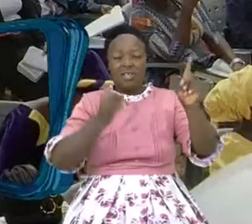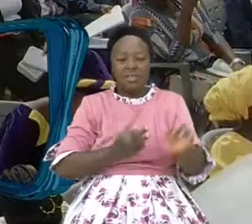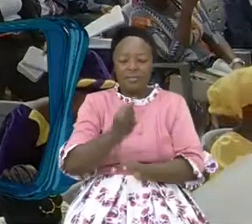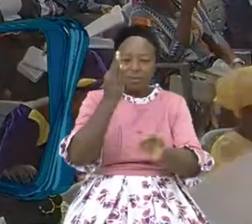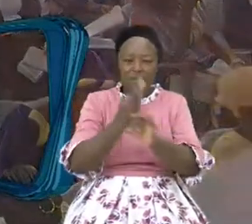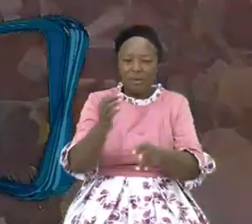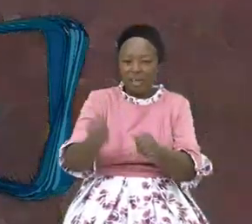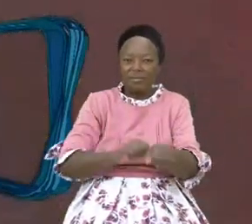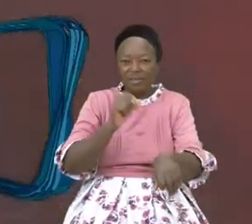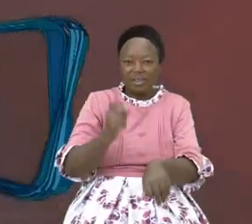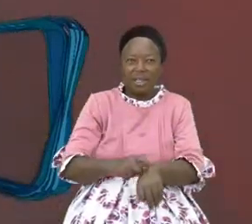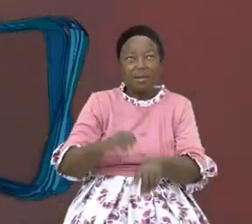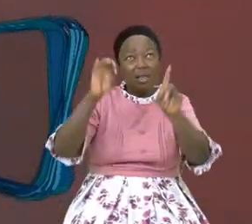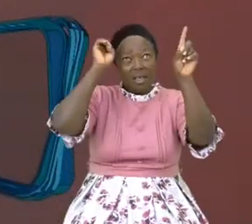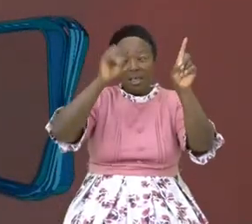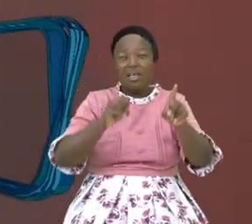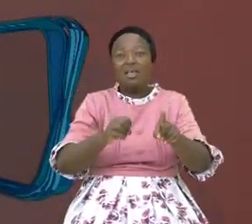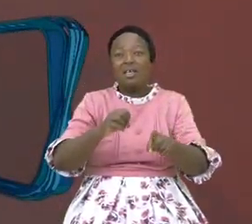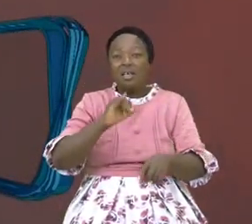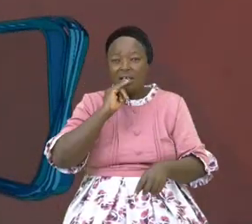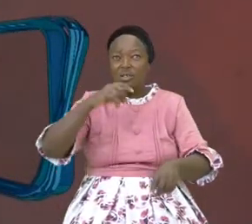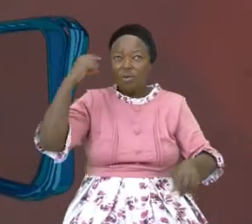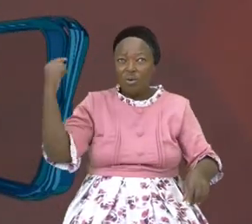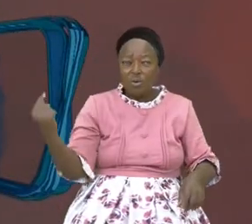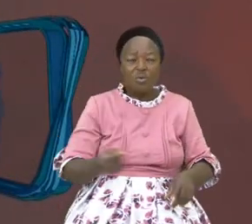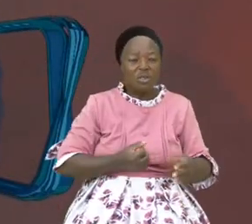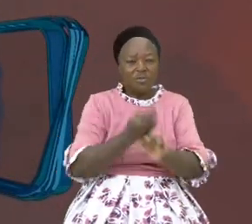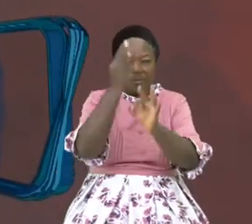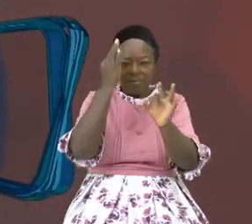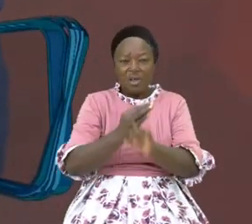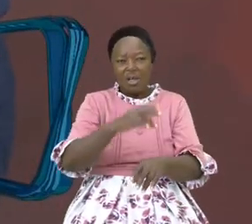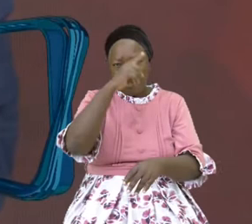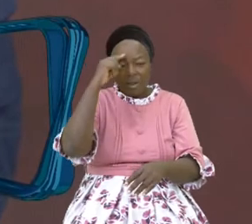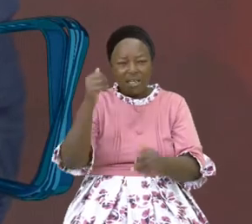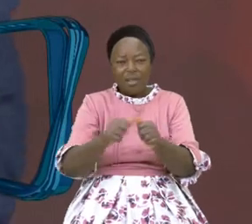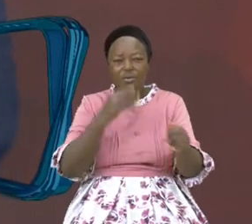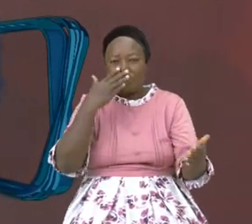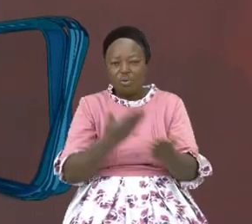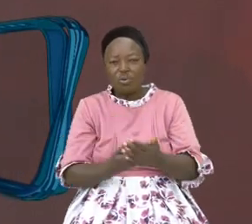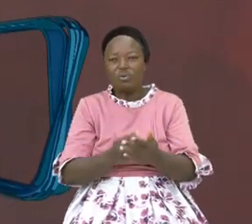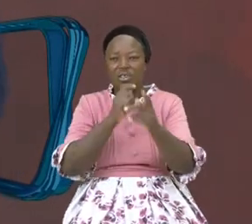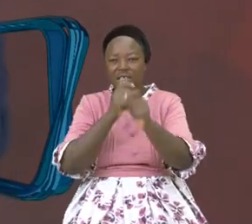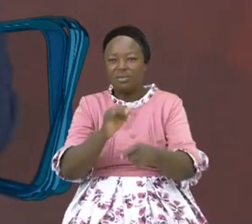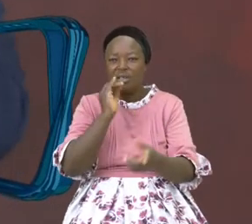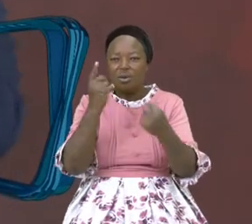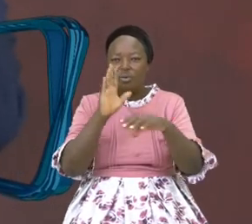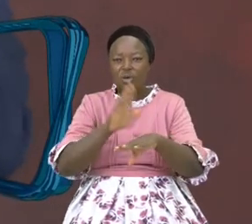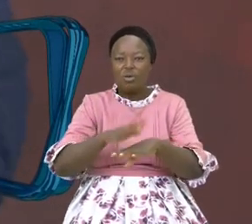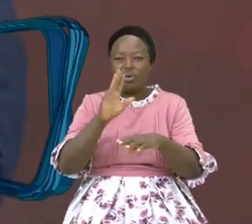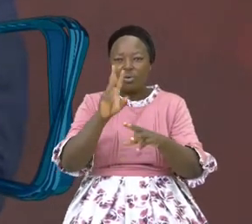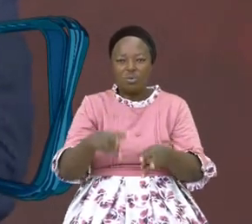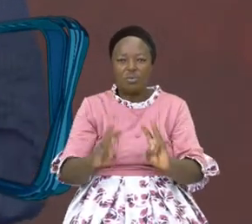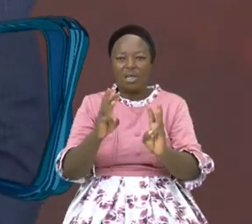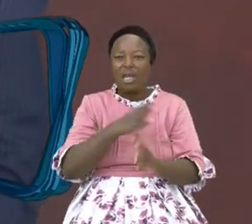He abides faithful. Every good gift coming your way, and every perfect